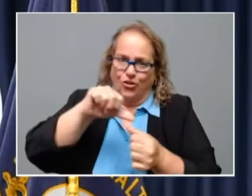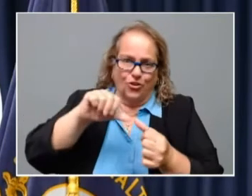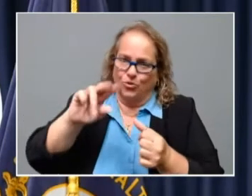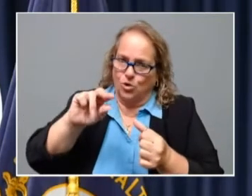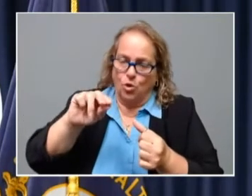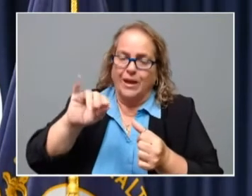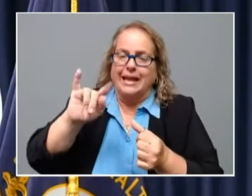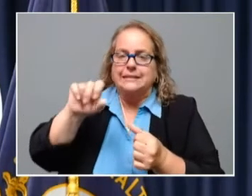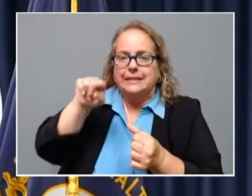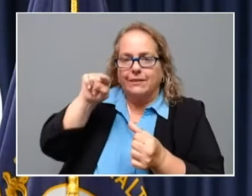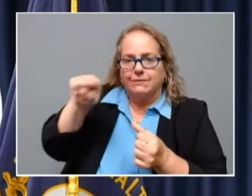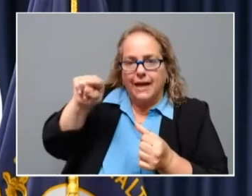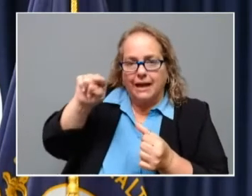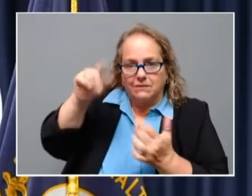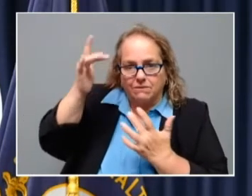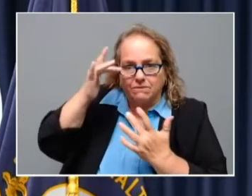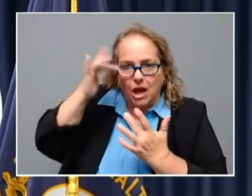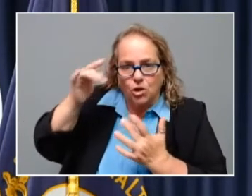already killed over,